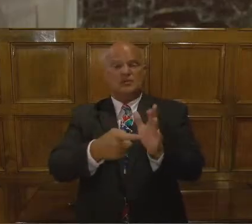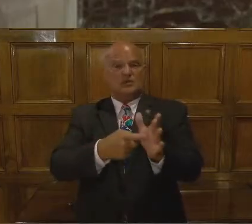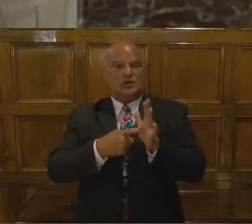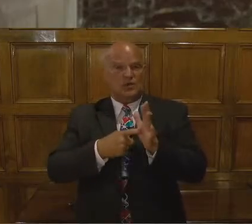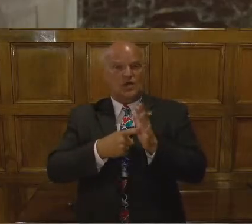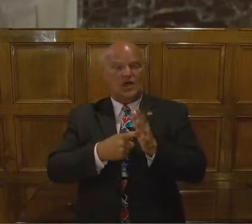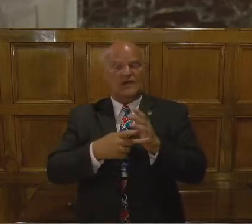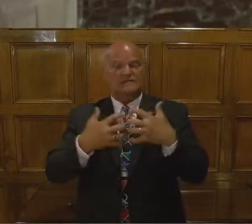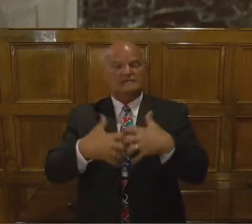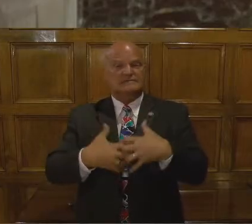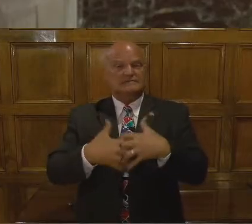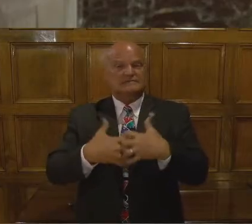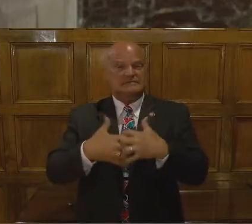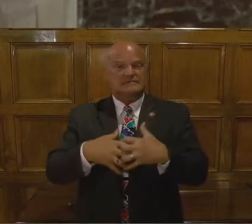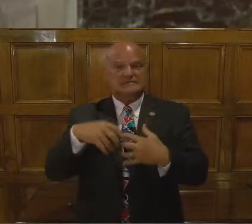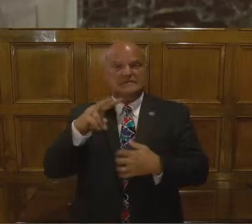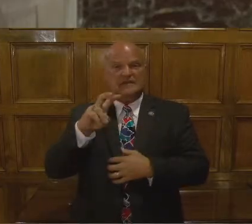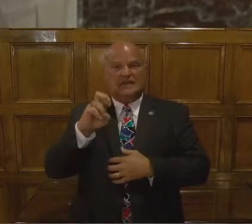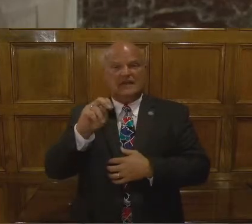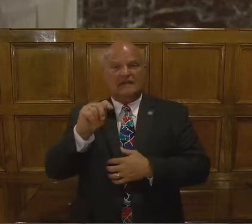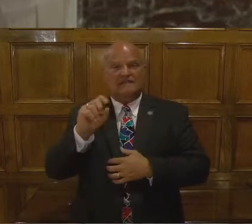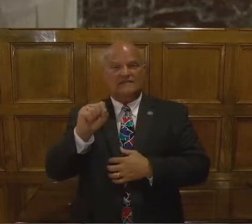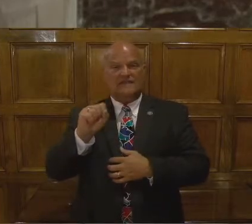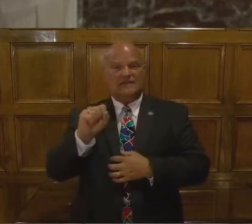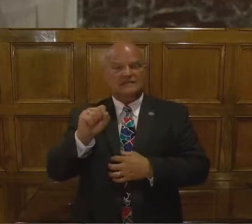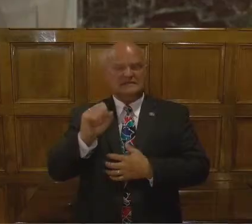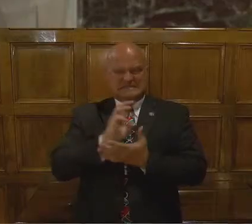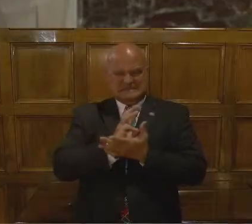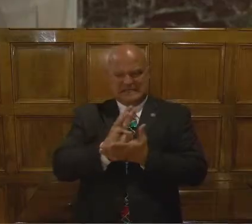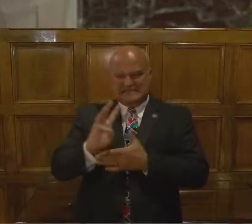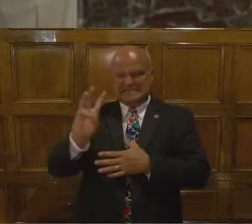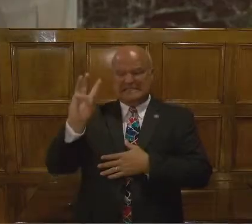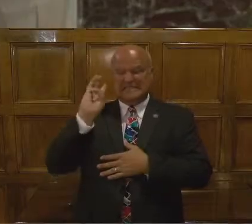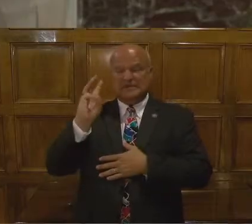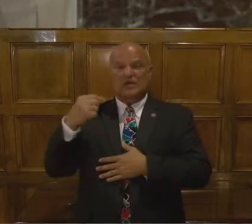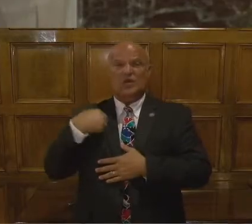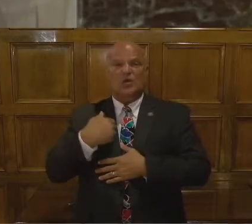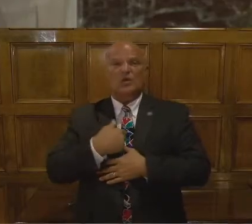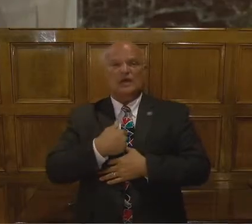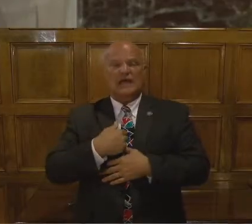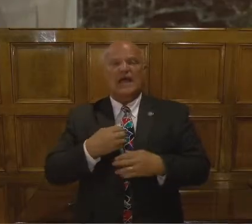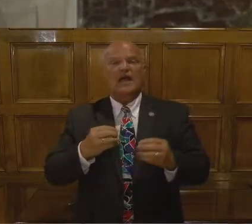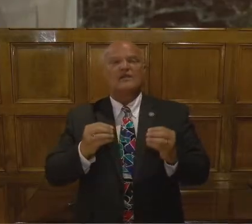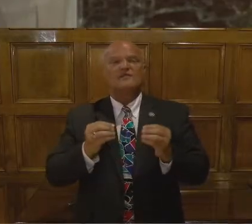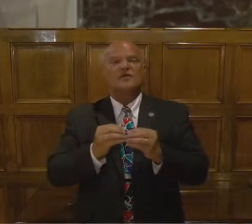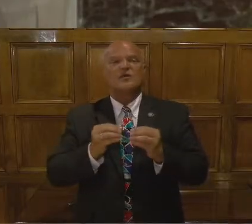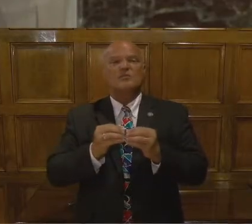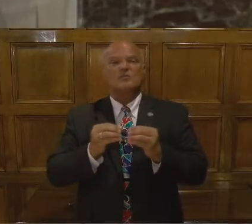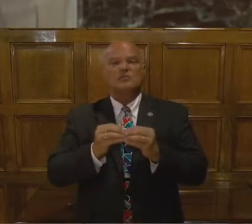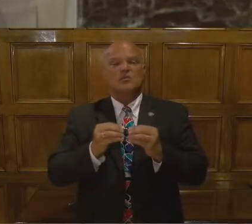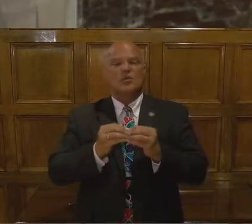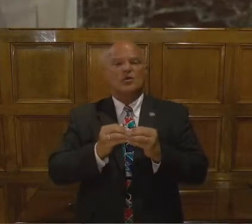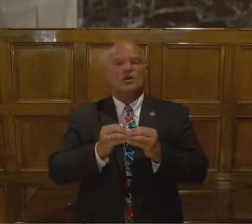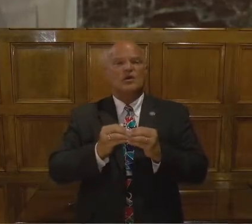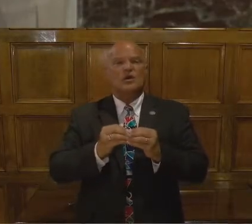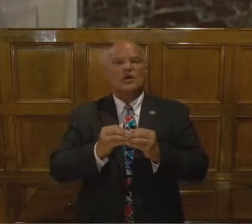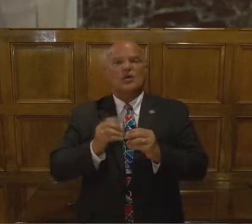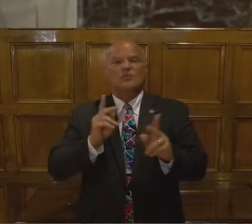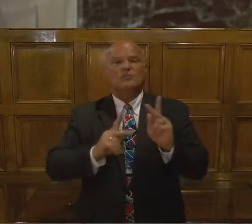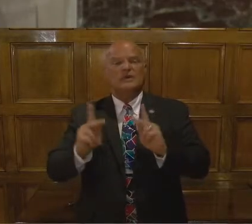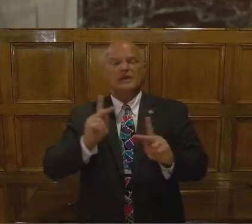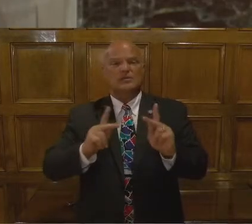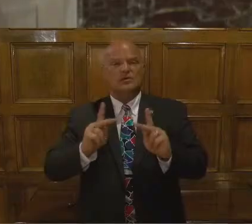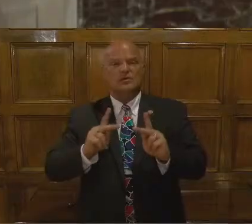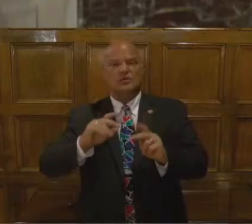requiring mechanical ventilation. And over the past 6 weeks, we've had 4 patients at UAMS who were